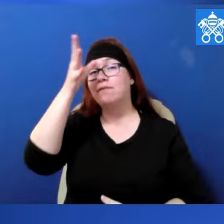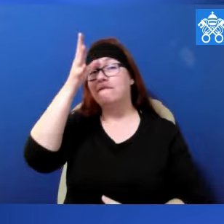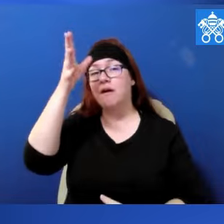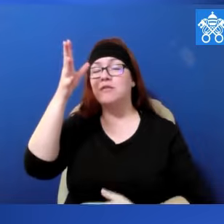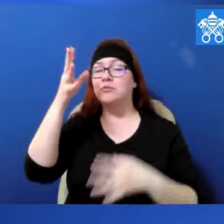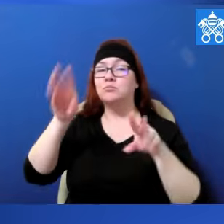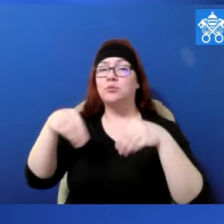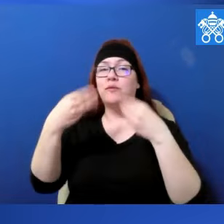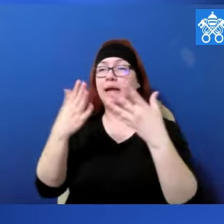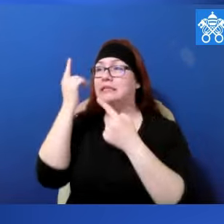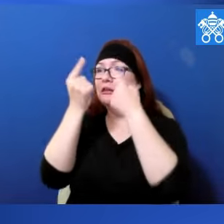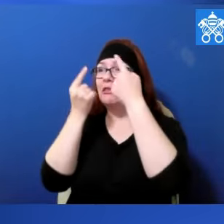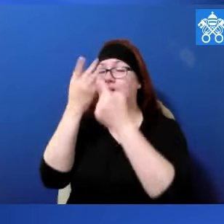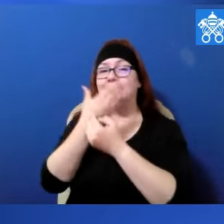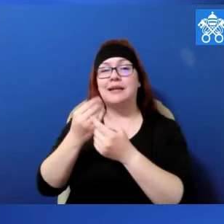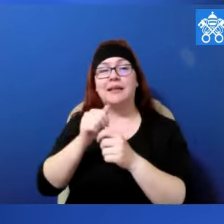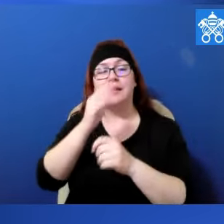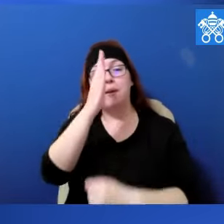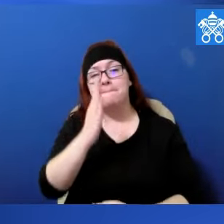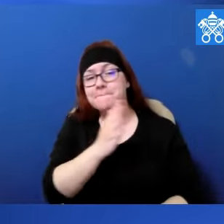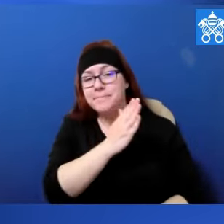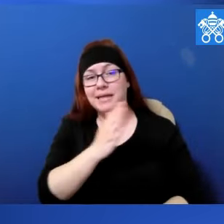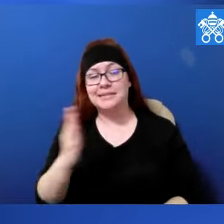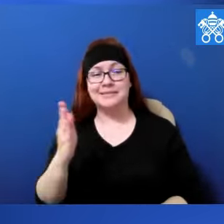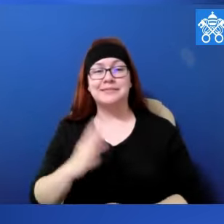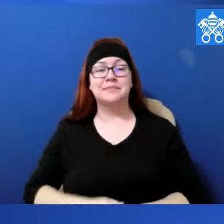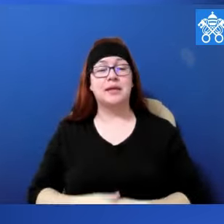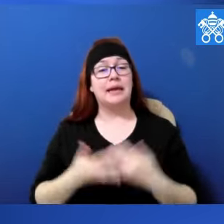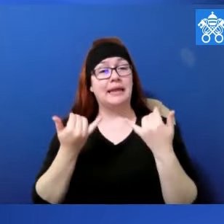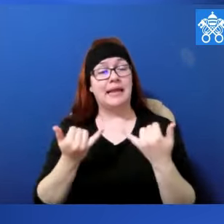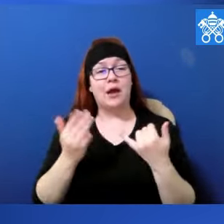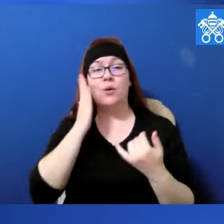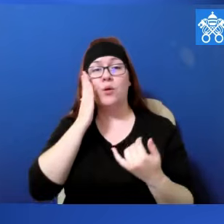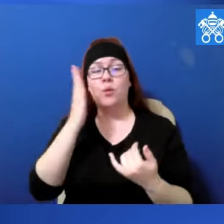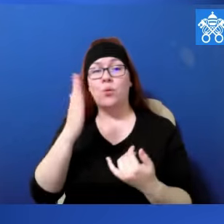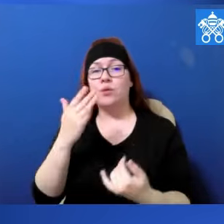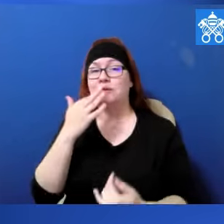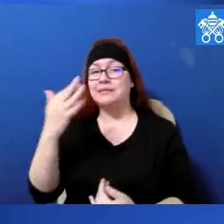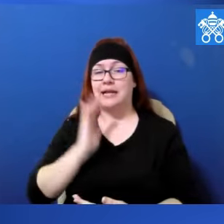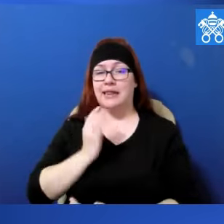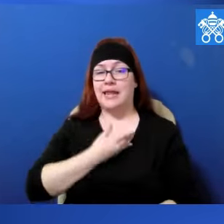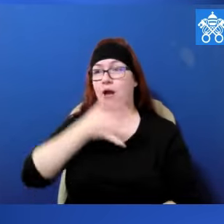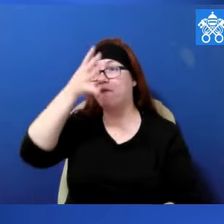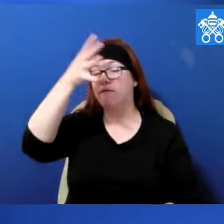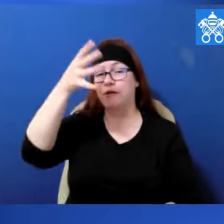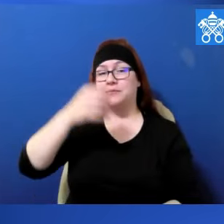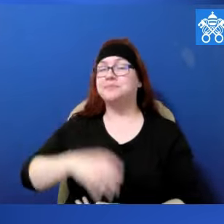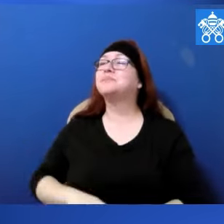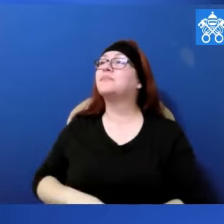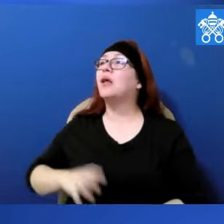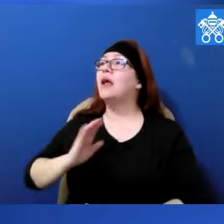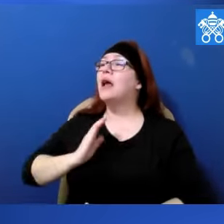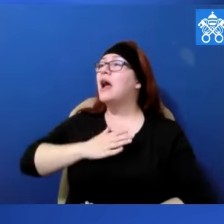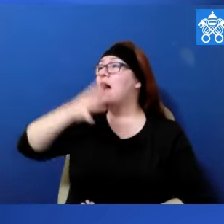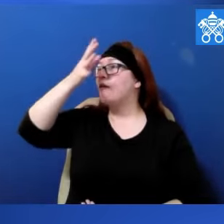giving his thoughts and blessings at the end of this catechesis, and now we all recite the Our